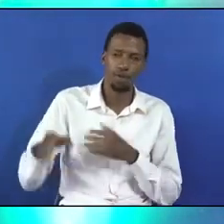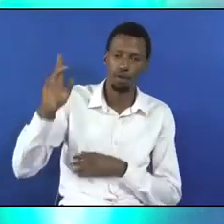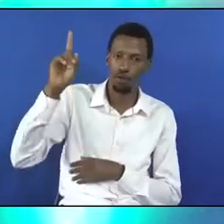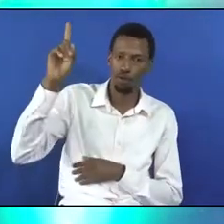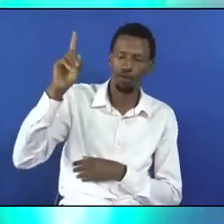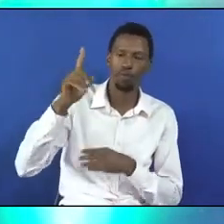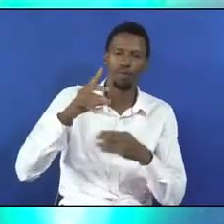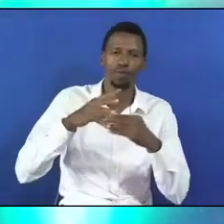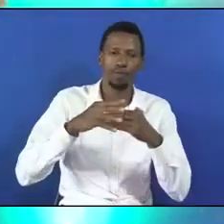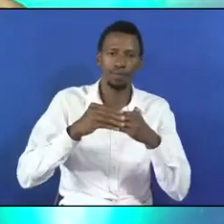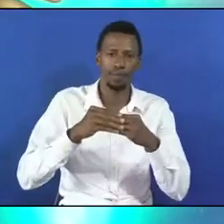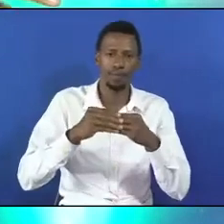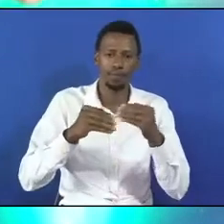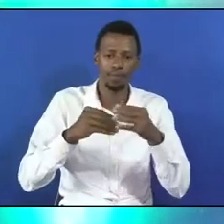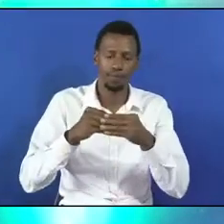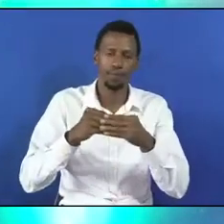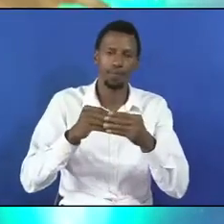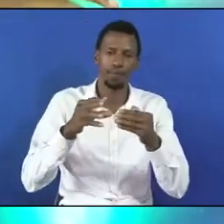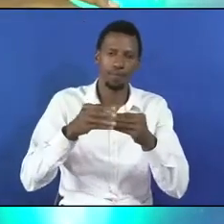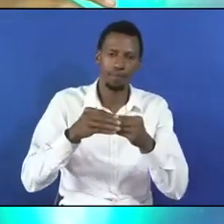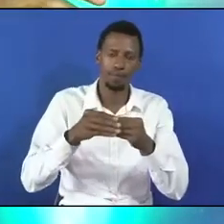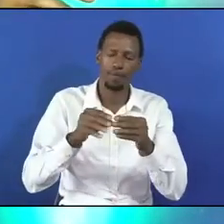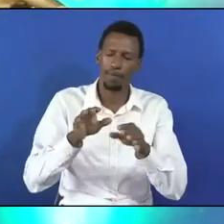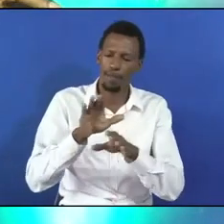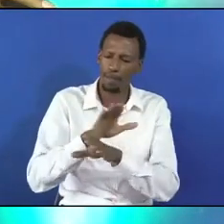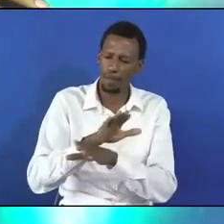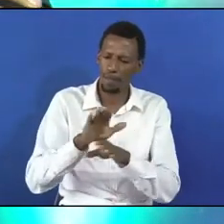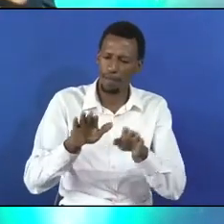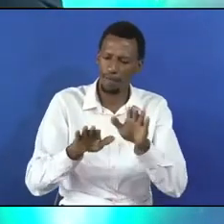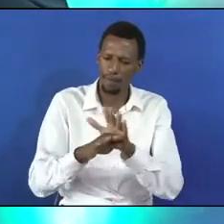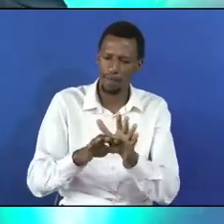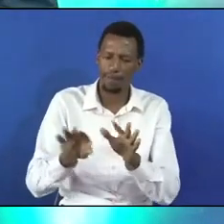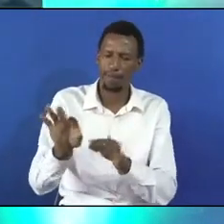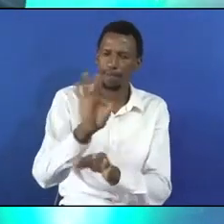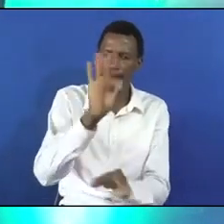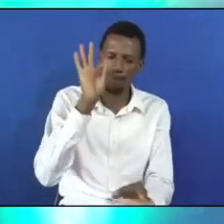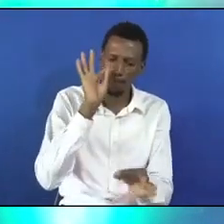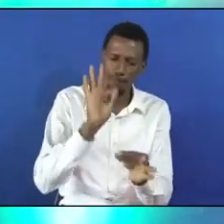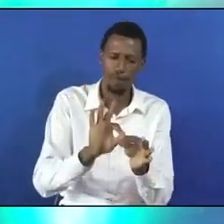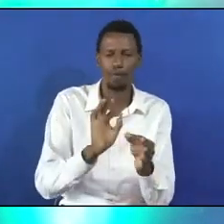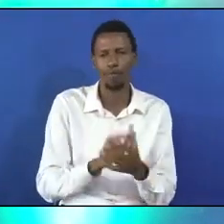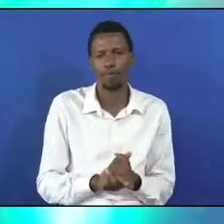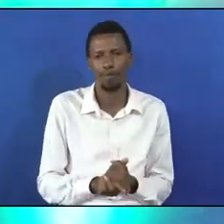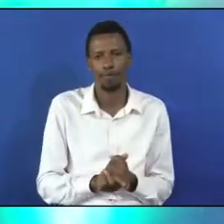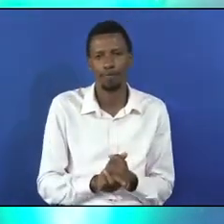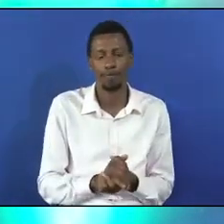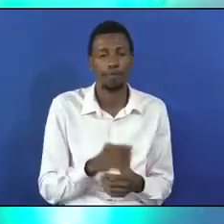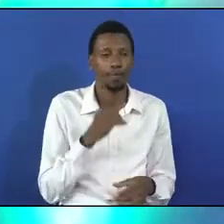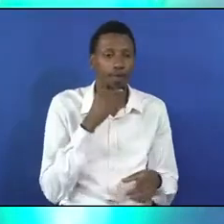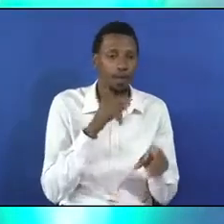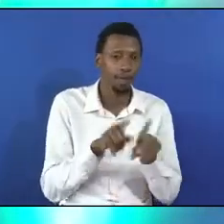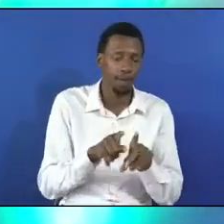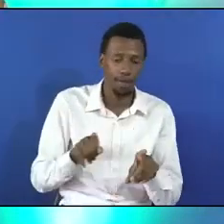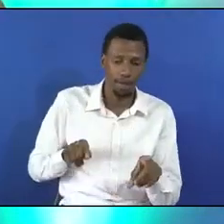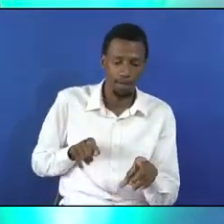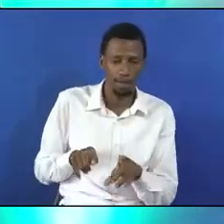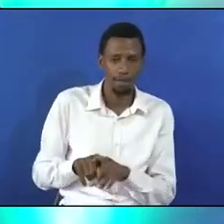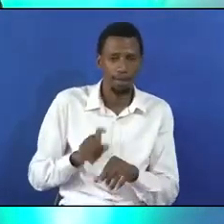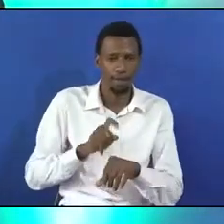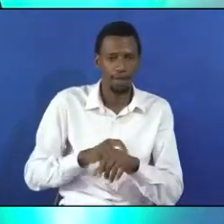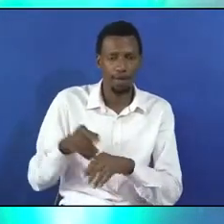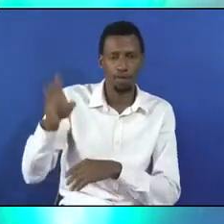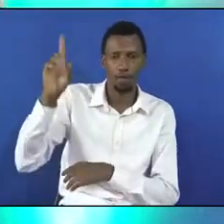God created everything perfect. Brothers and sisters, when God says something is